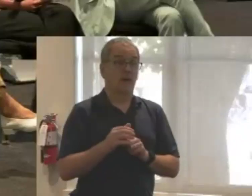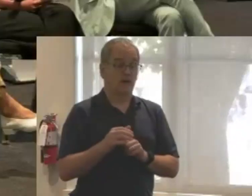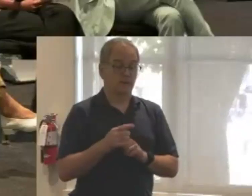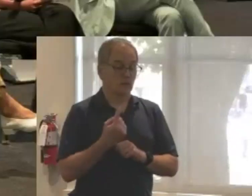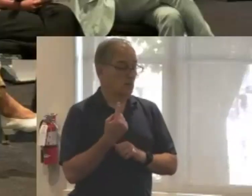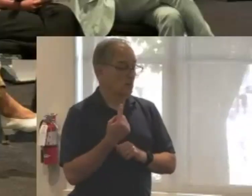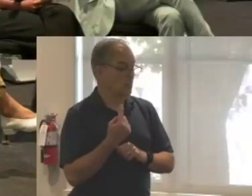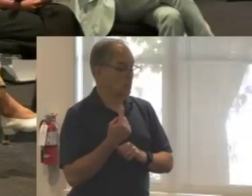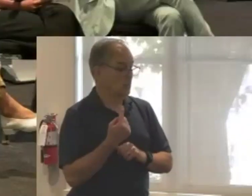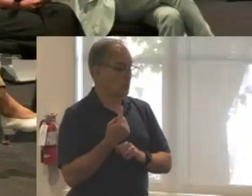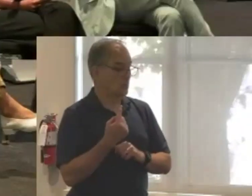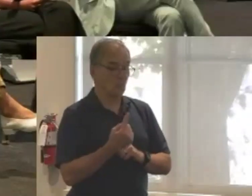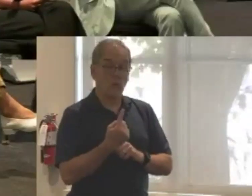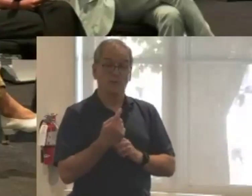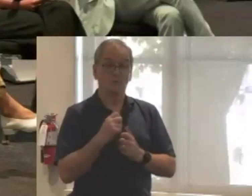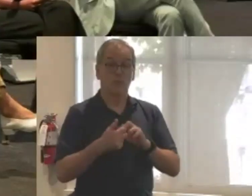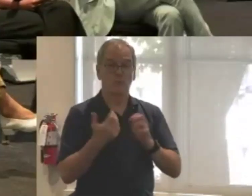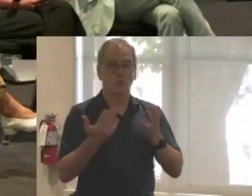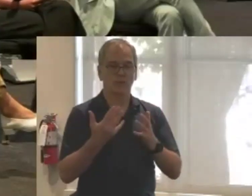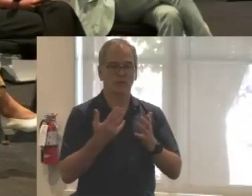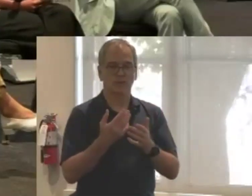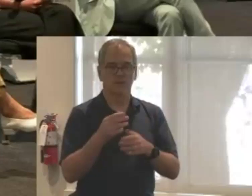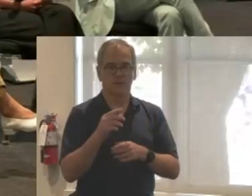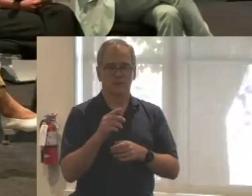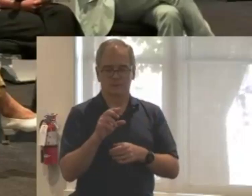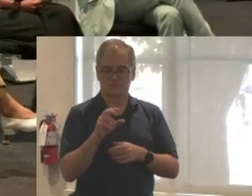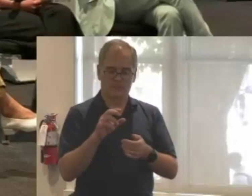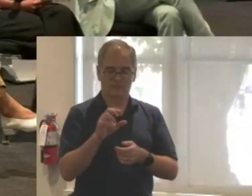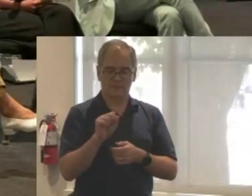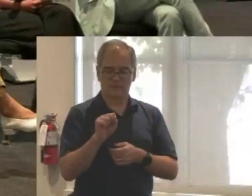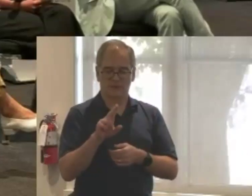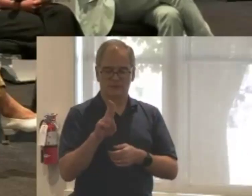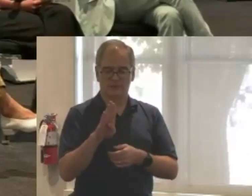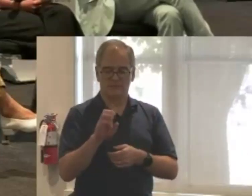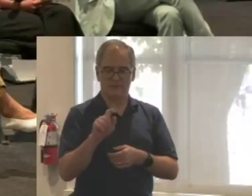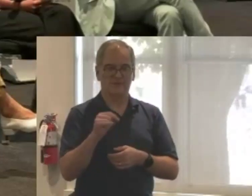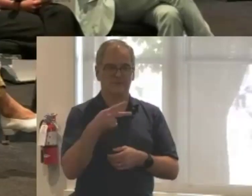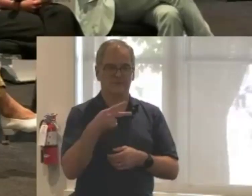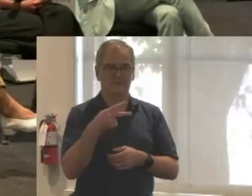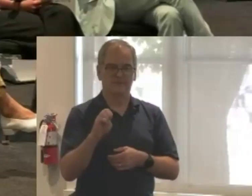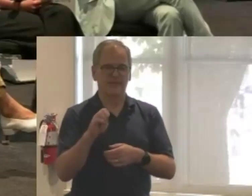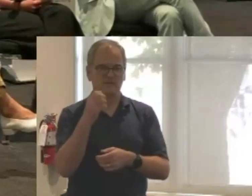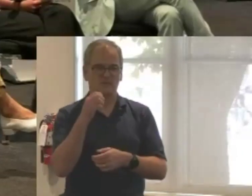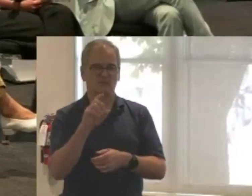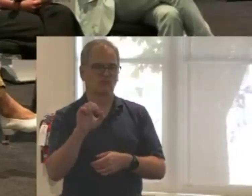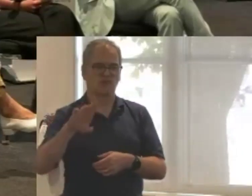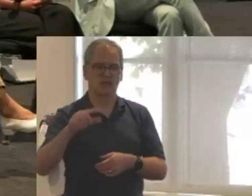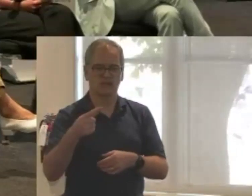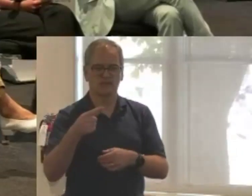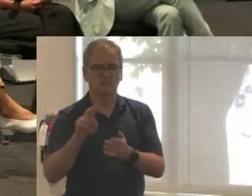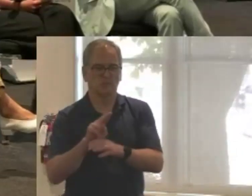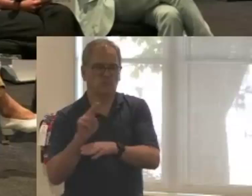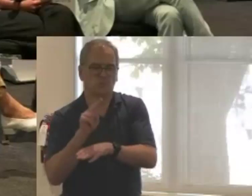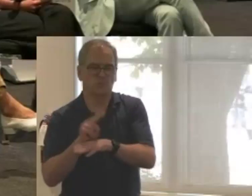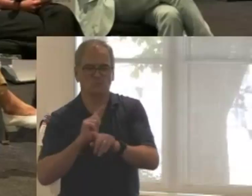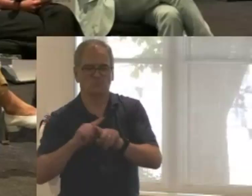often is the substance use. And substance use is actually a prevalent issue right now in Toronto, especially